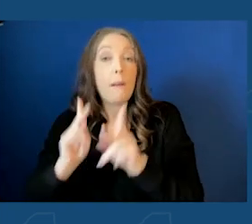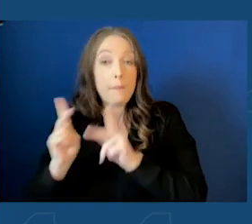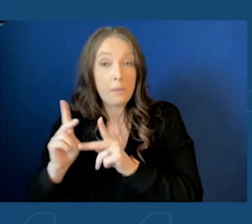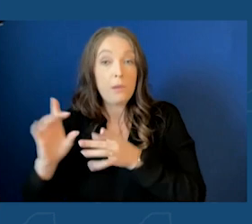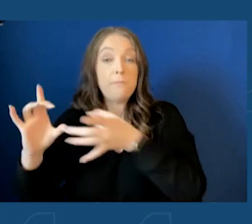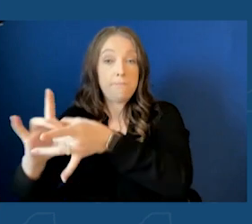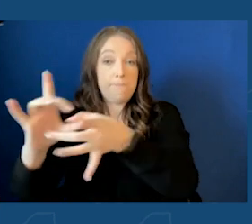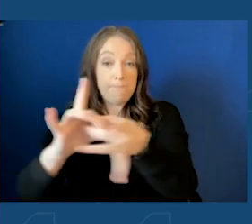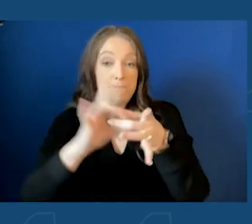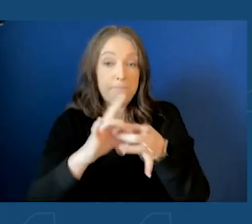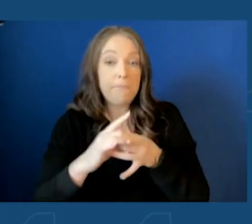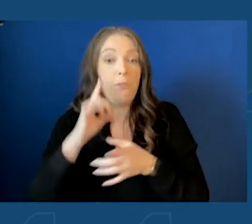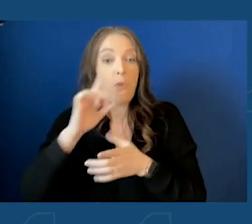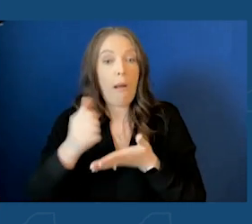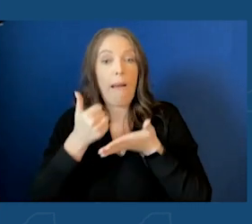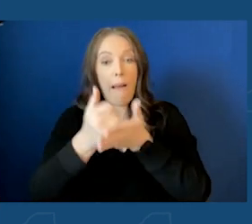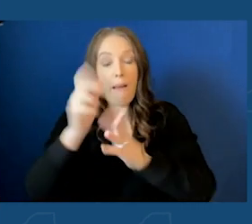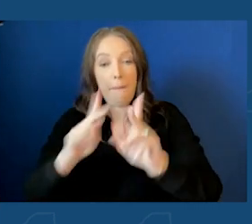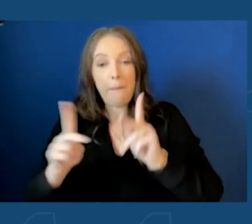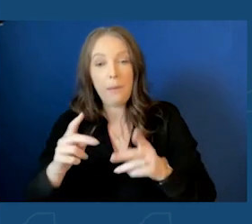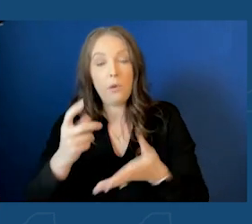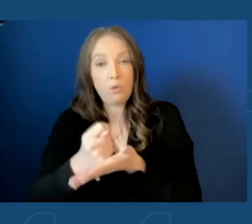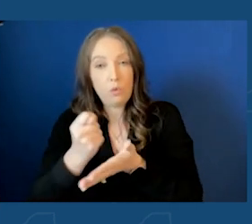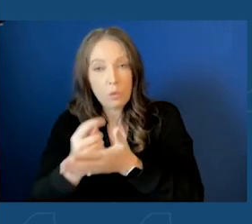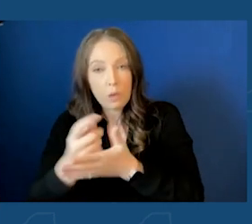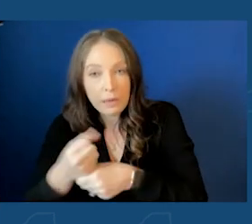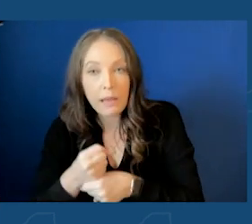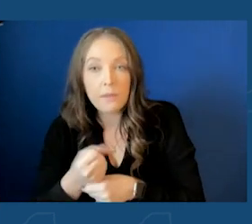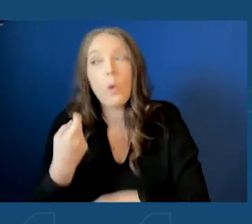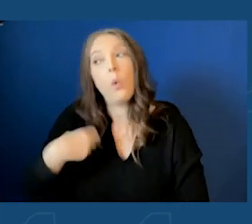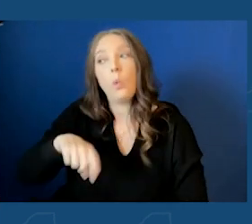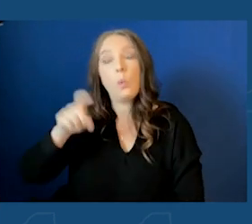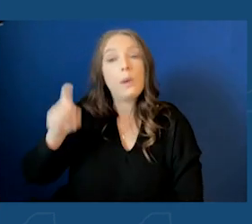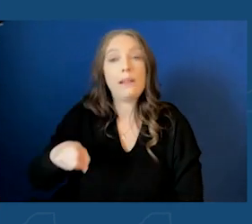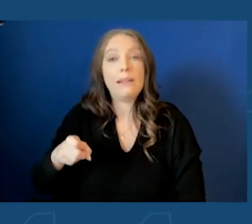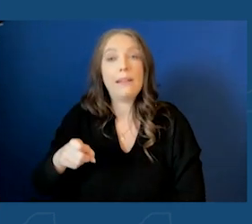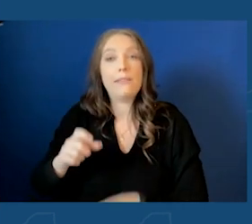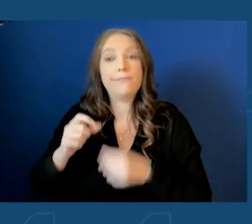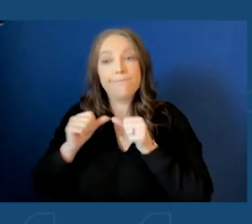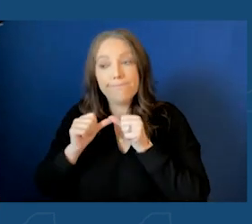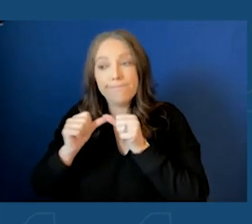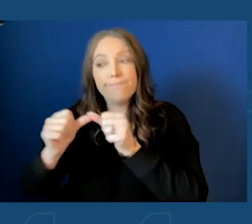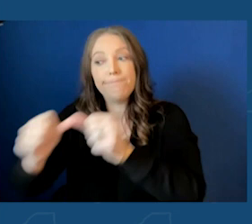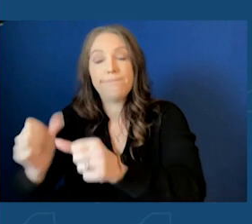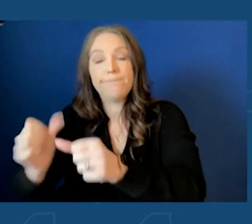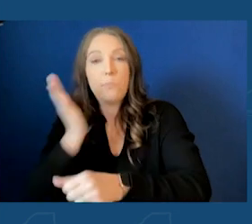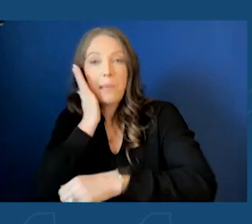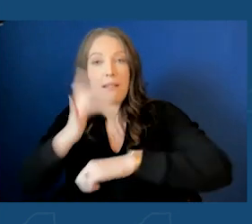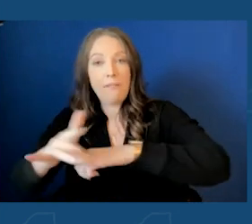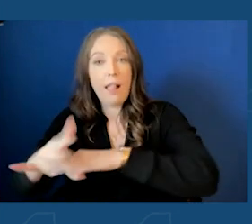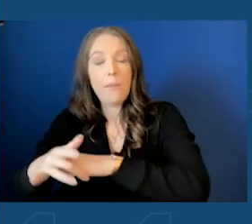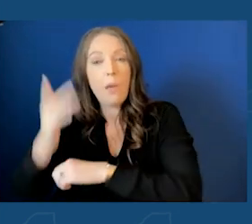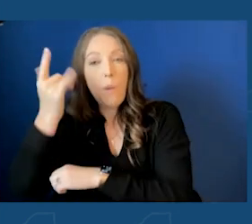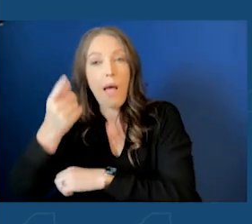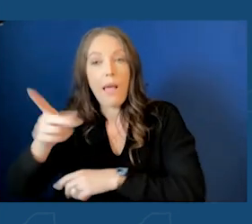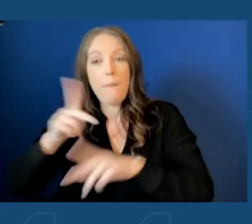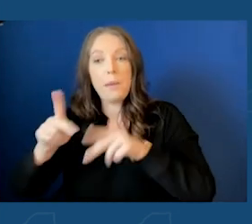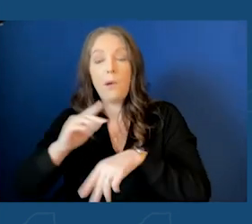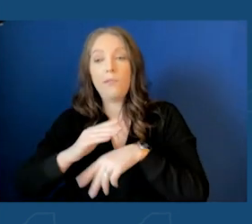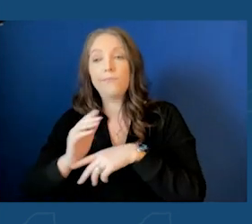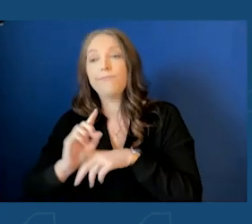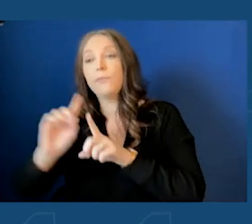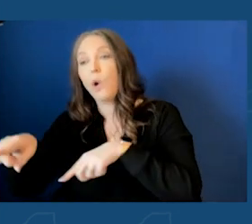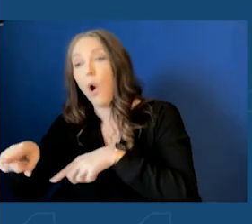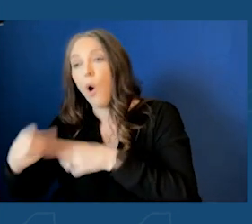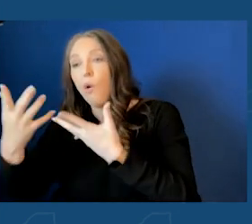to treatment. But also, we need to have long-term beds because they're just cycling back into the system. That's why we, very quickly